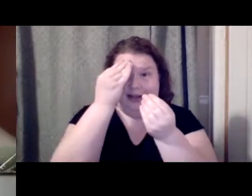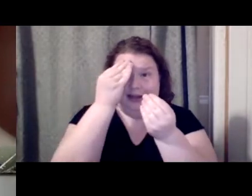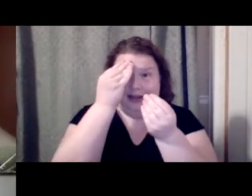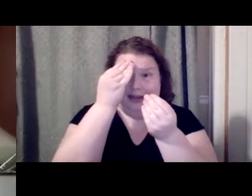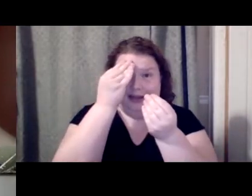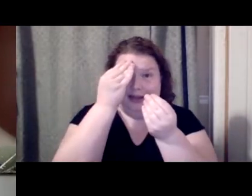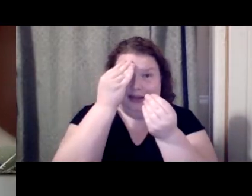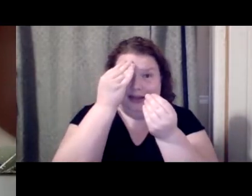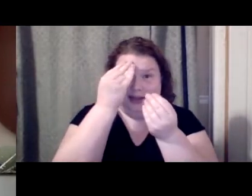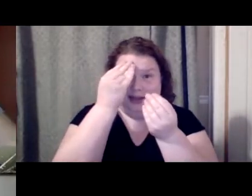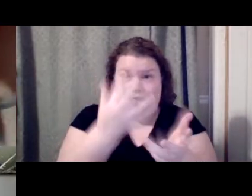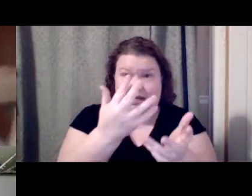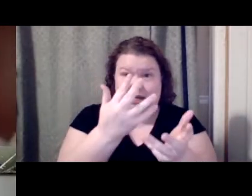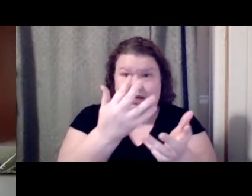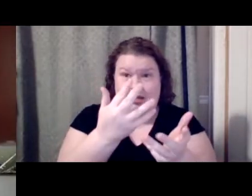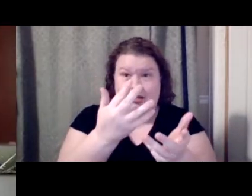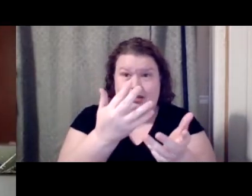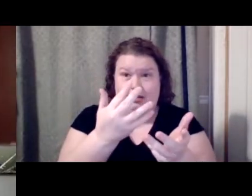decision making?